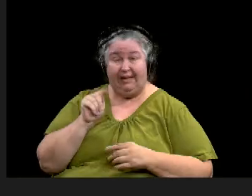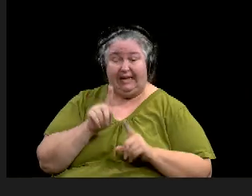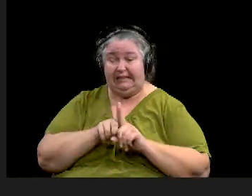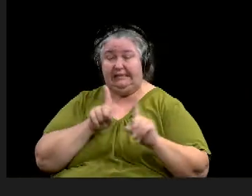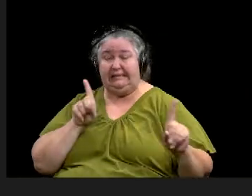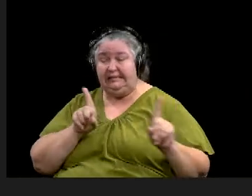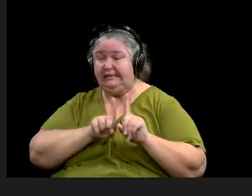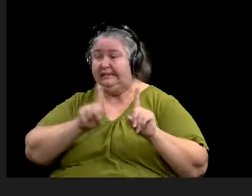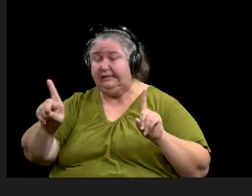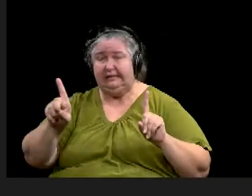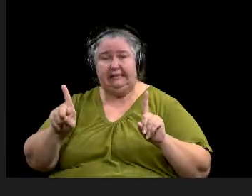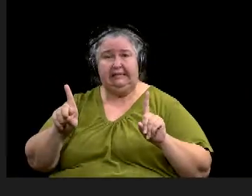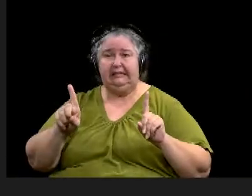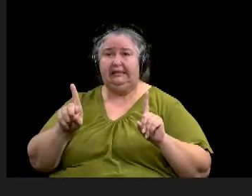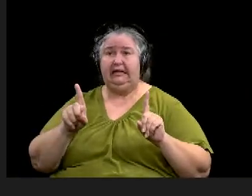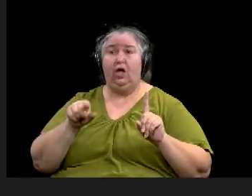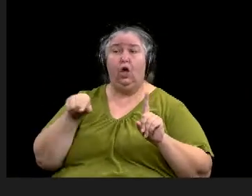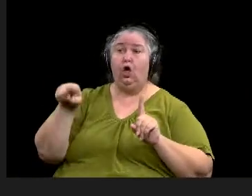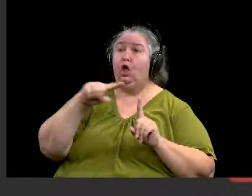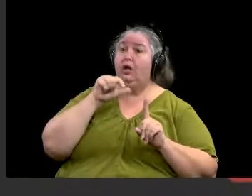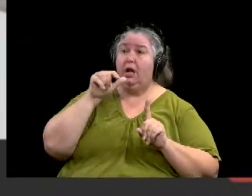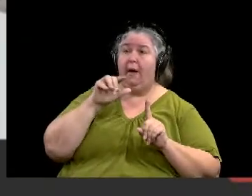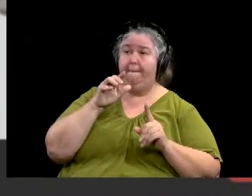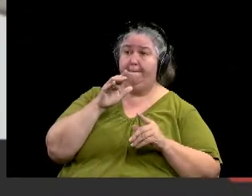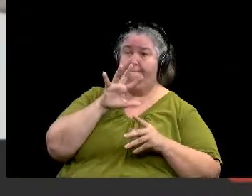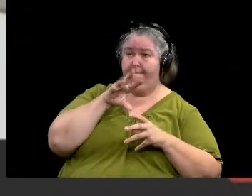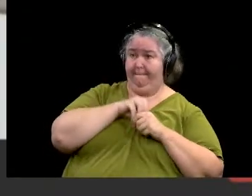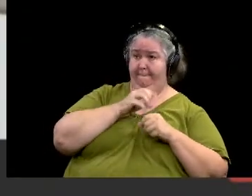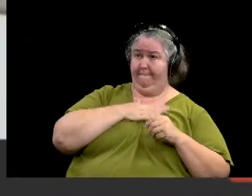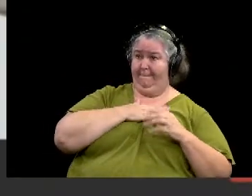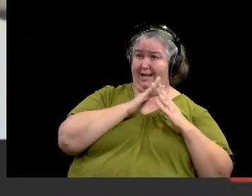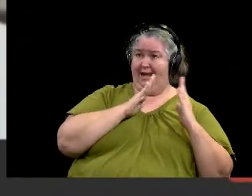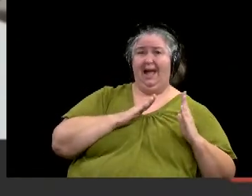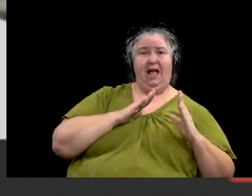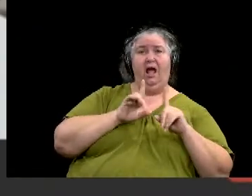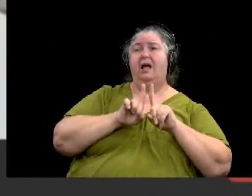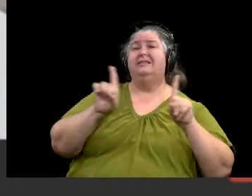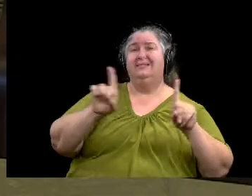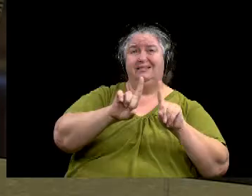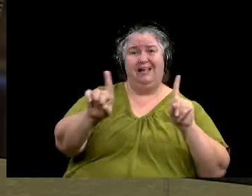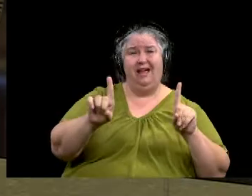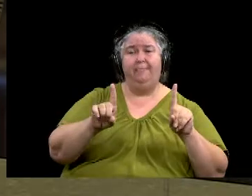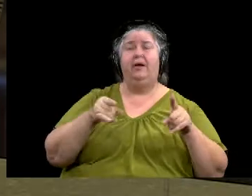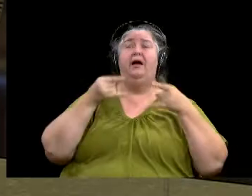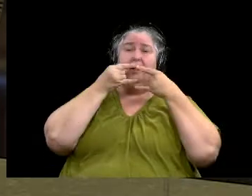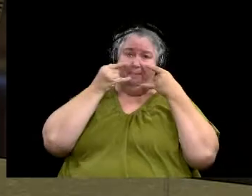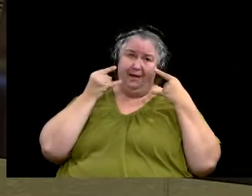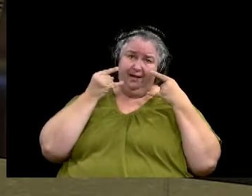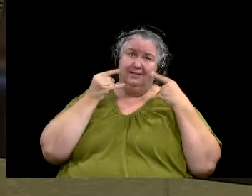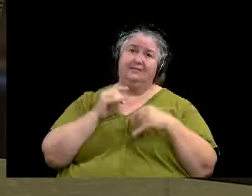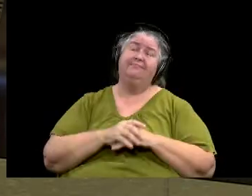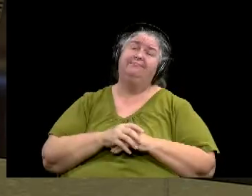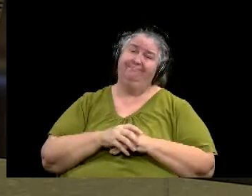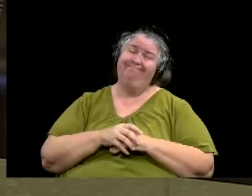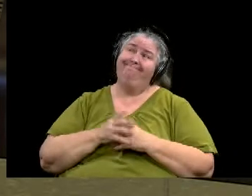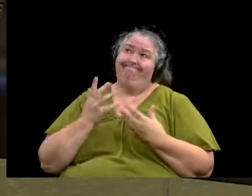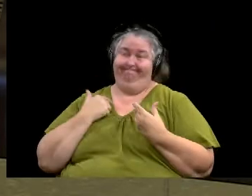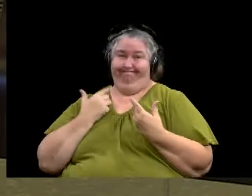members. And that's all that I have. Thank you. Thank you, Dr. Griggs. Let's go to Dr. Richard Haskett